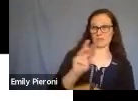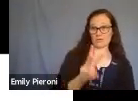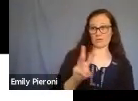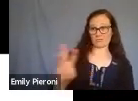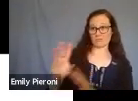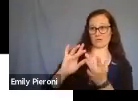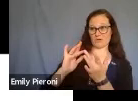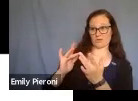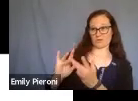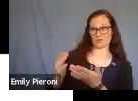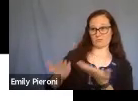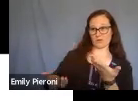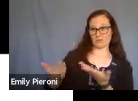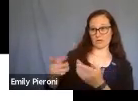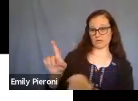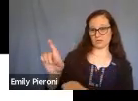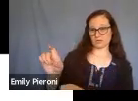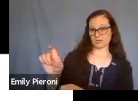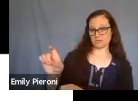marketplaces.